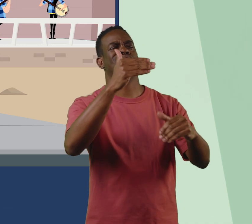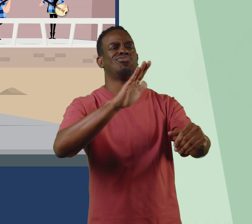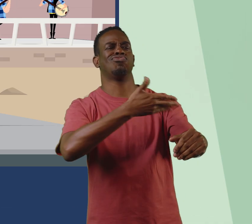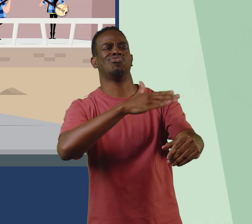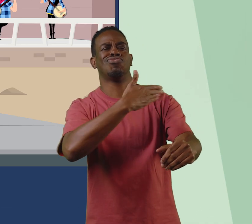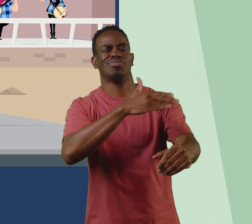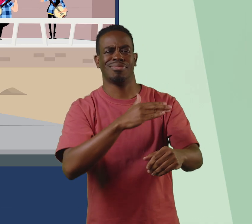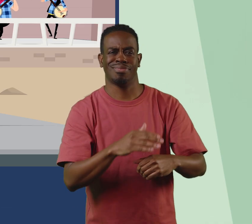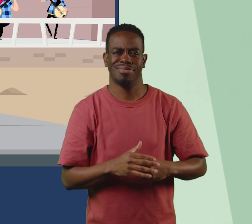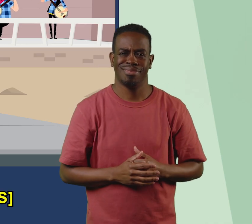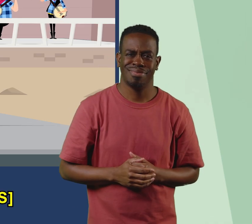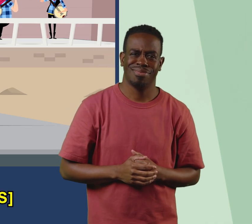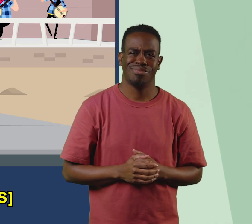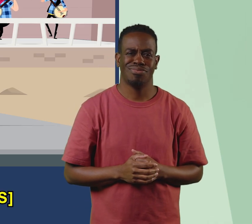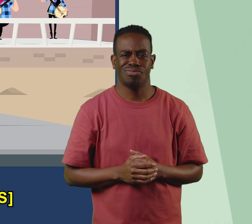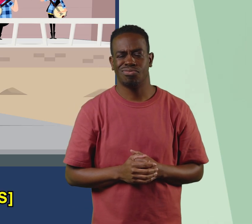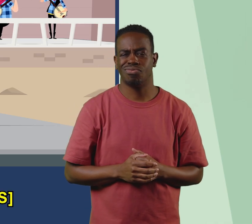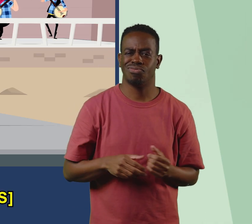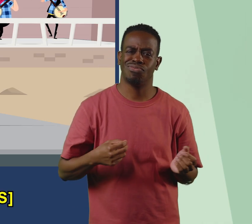Hit it, boys!